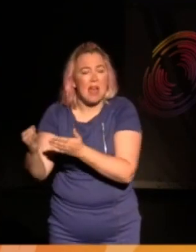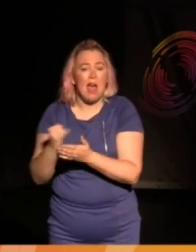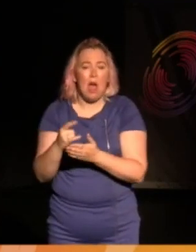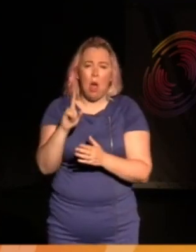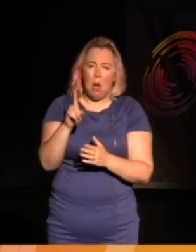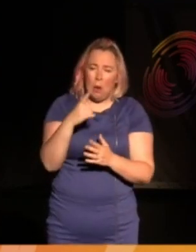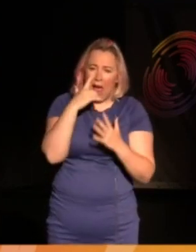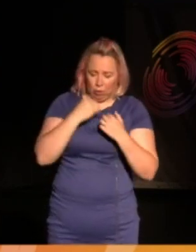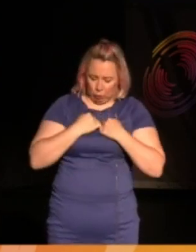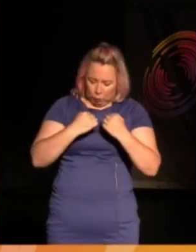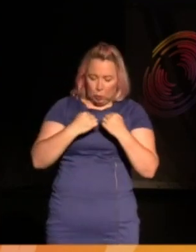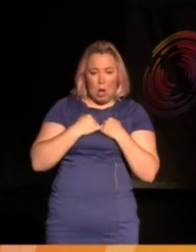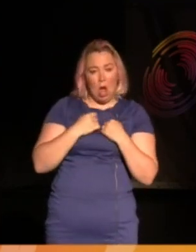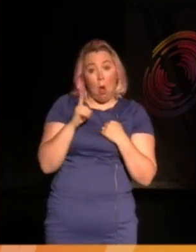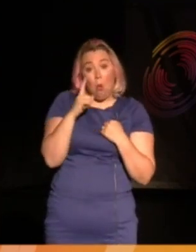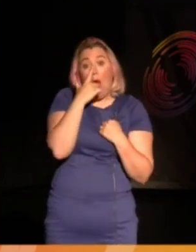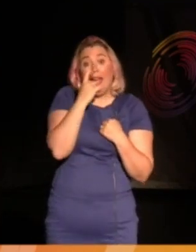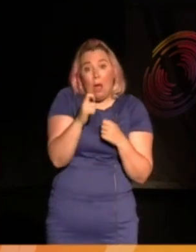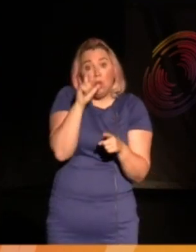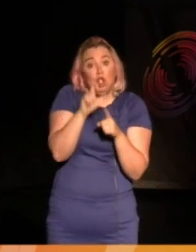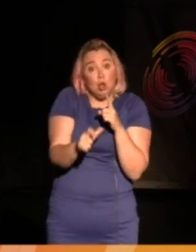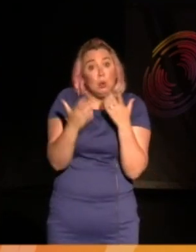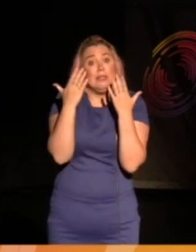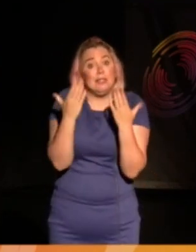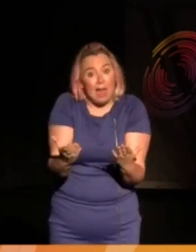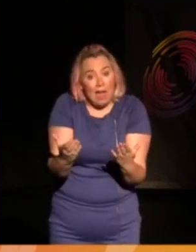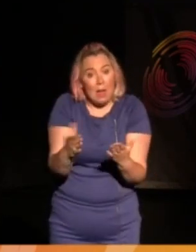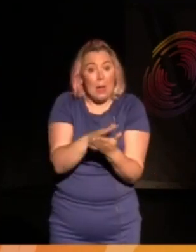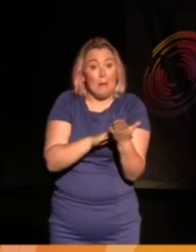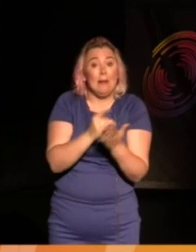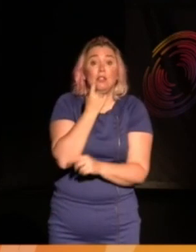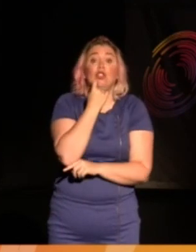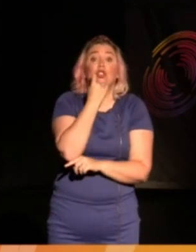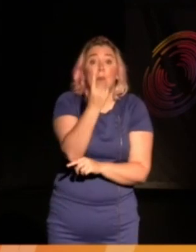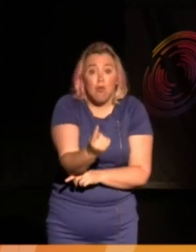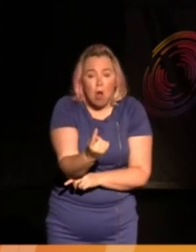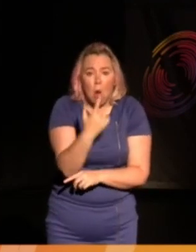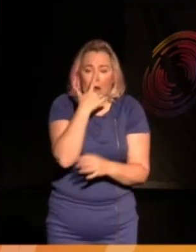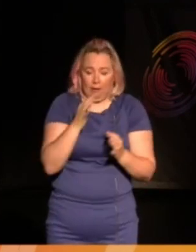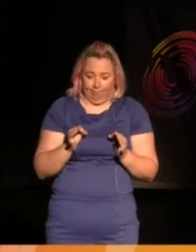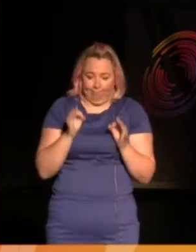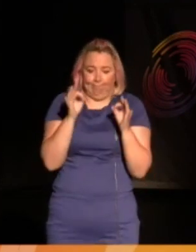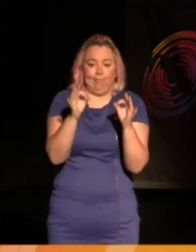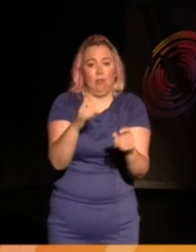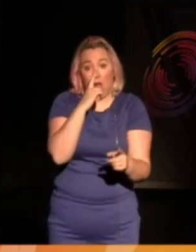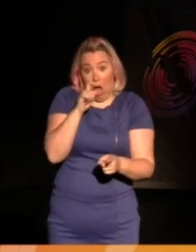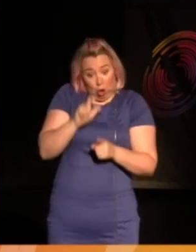today so that tomorrow we can do what we couldn't do today?